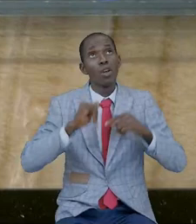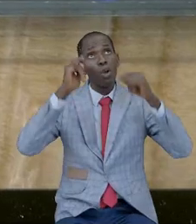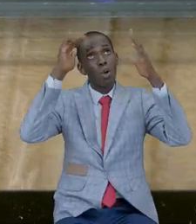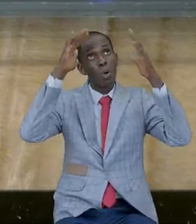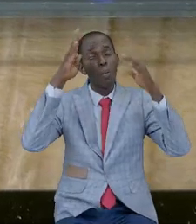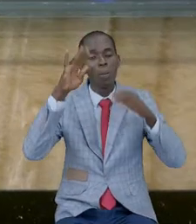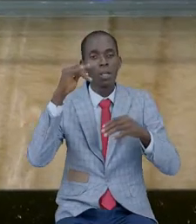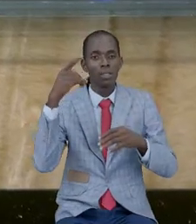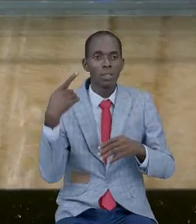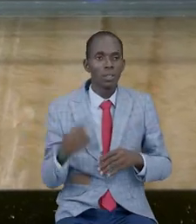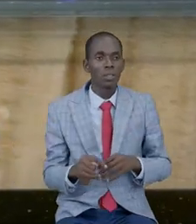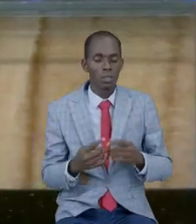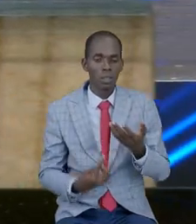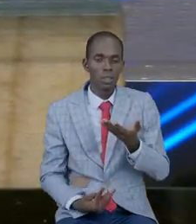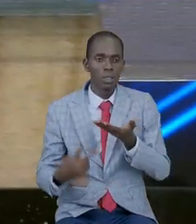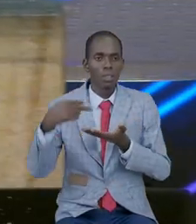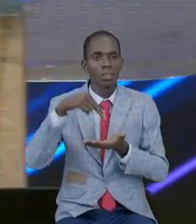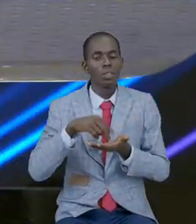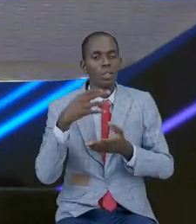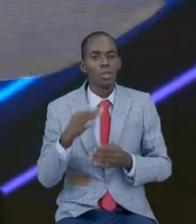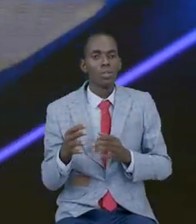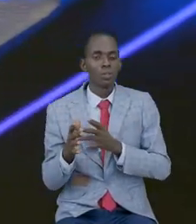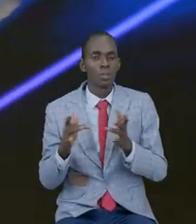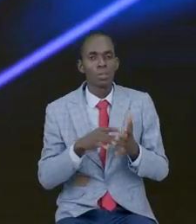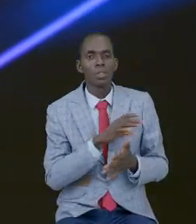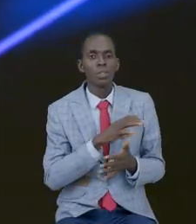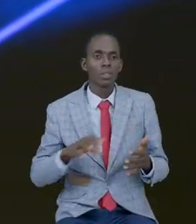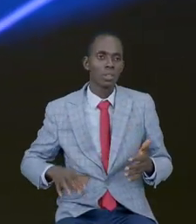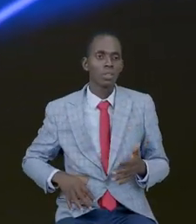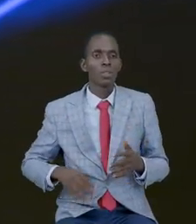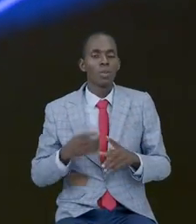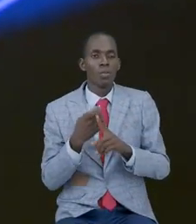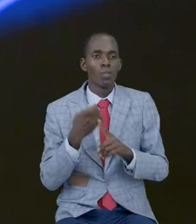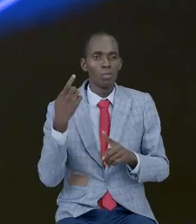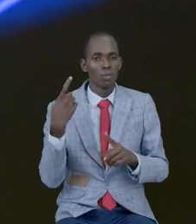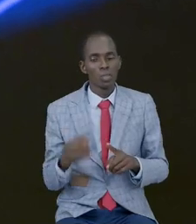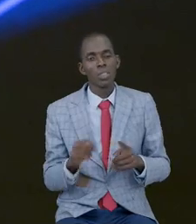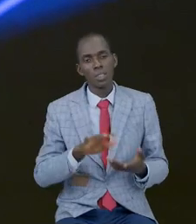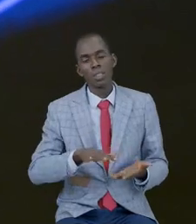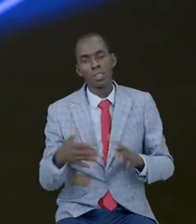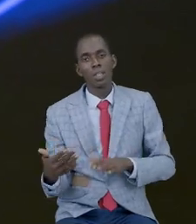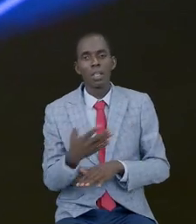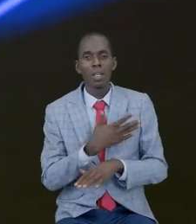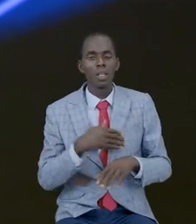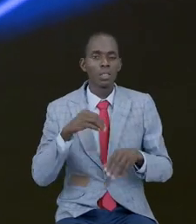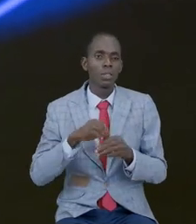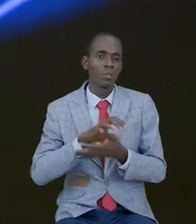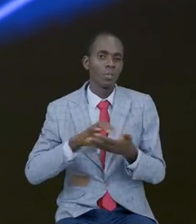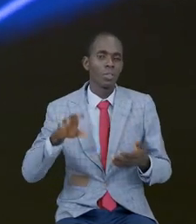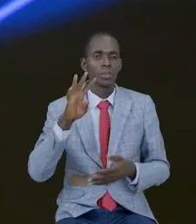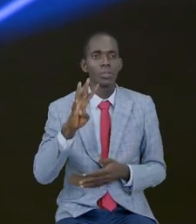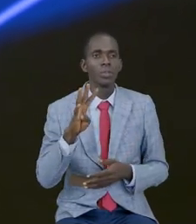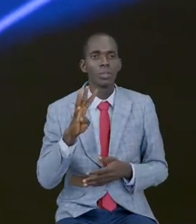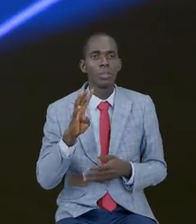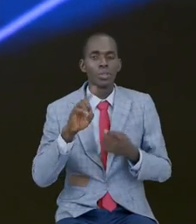the resurrection of jesus christ from the dead and then in verse 4